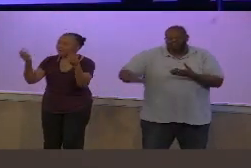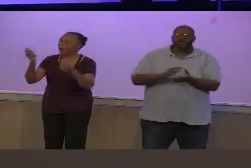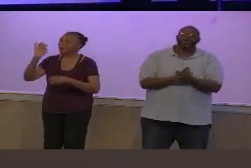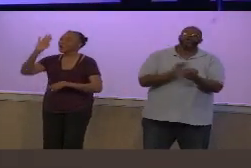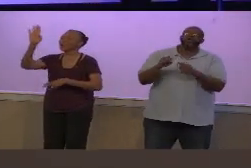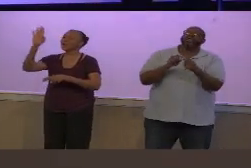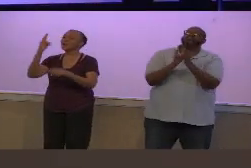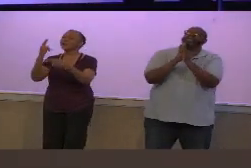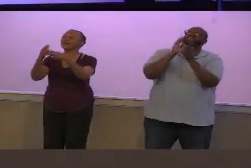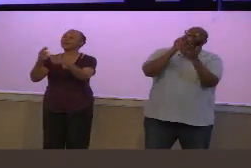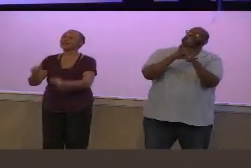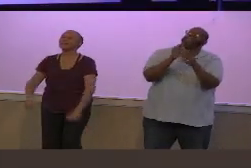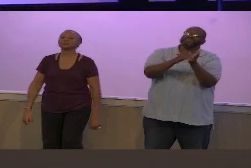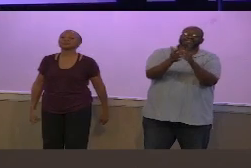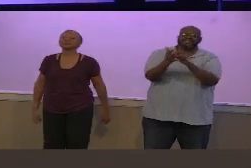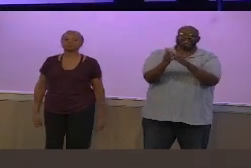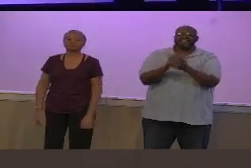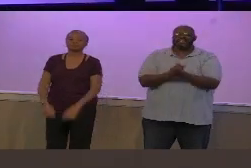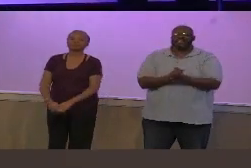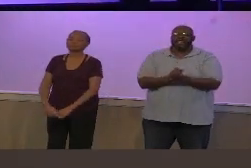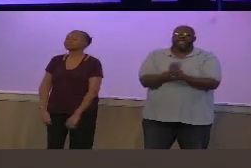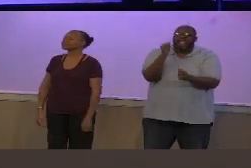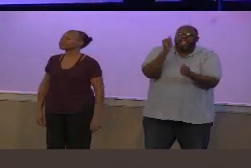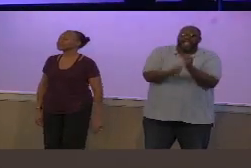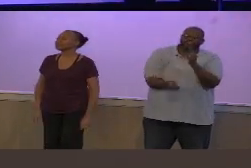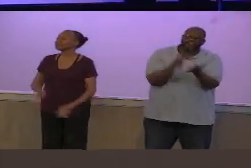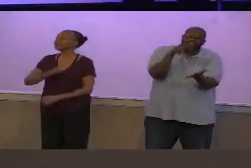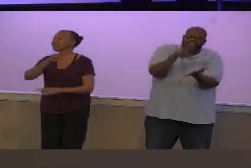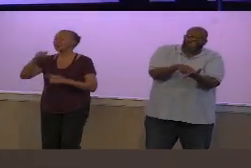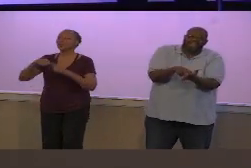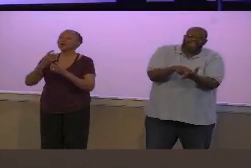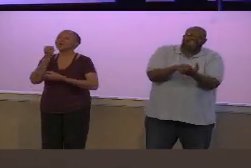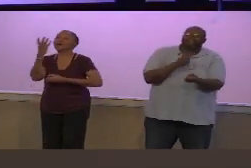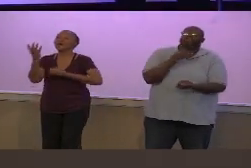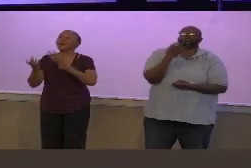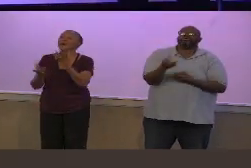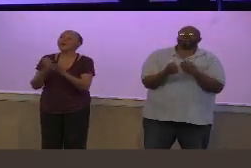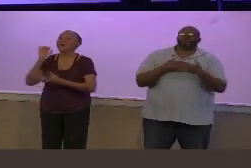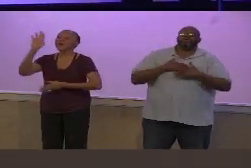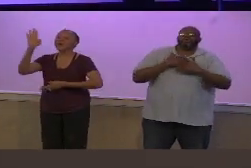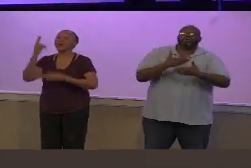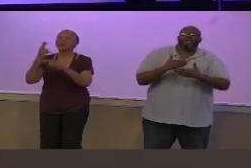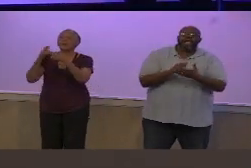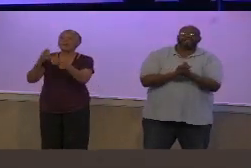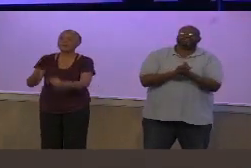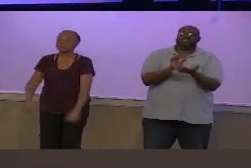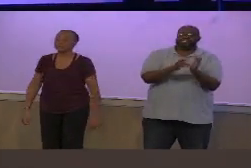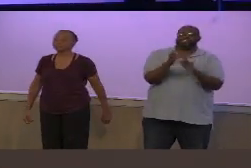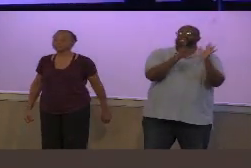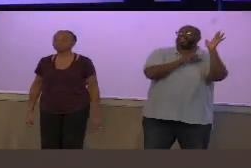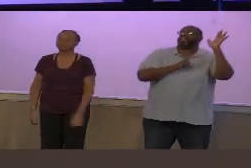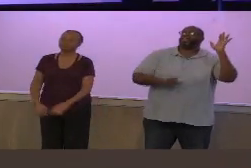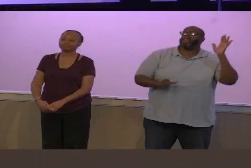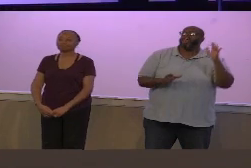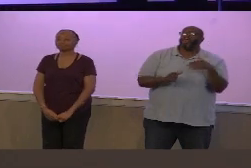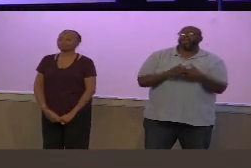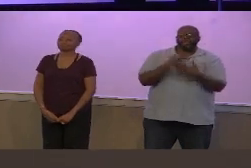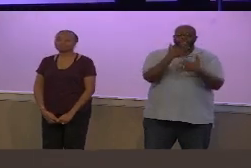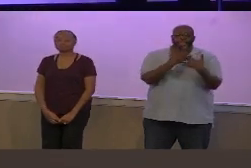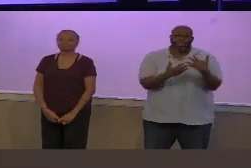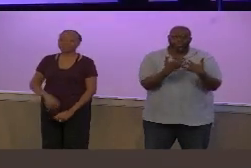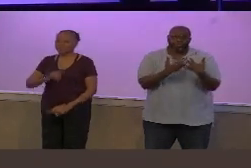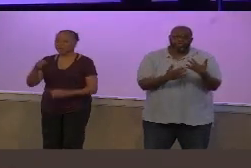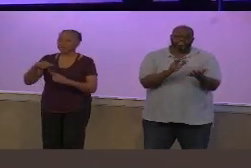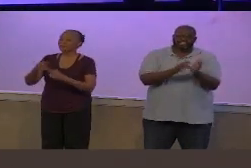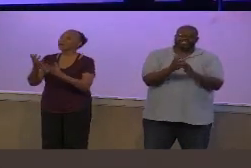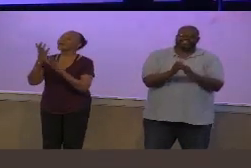yeah. Hey, every knee shall bow, every tongue confess, your Lord. Hey, the blood still works, yeah,